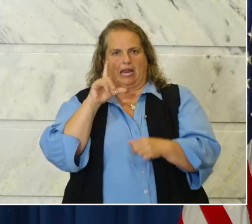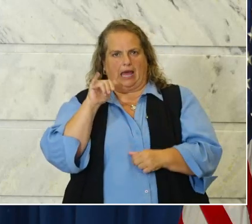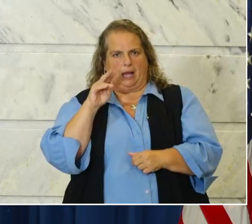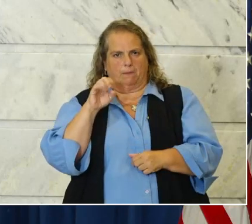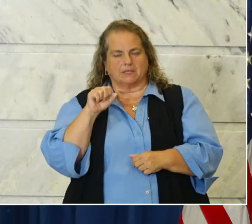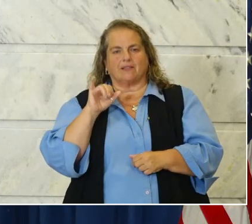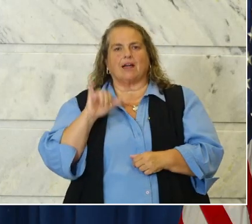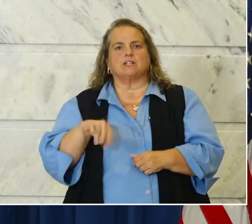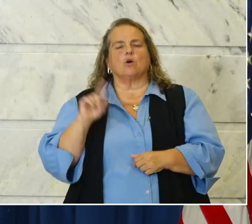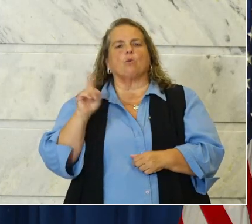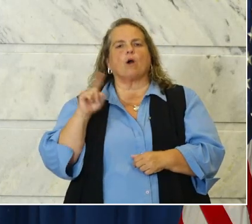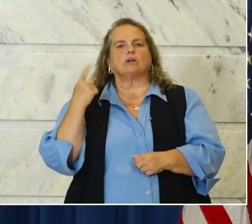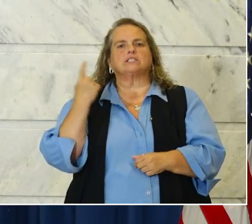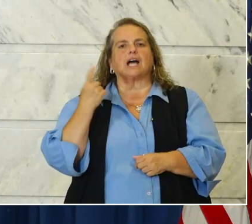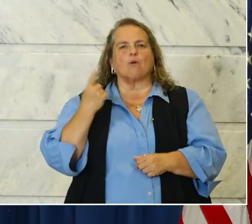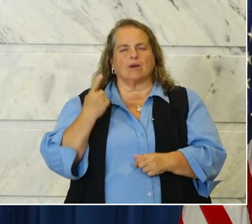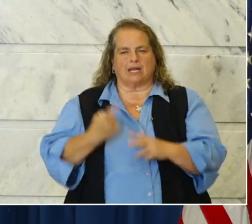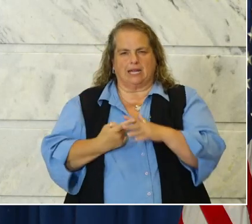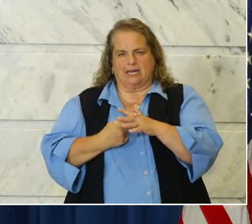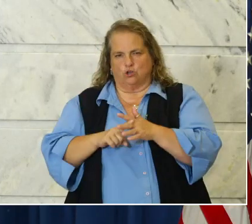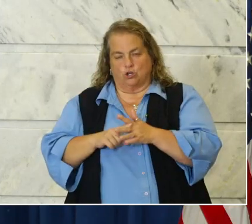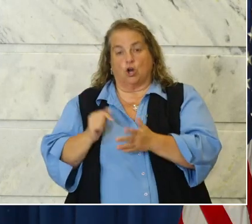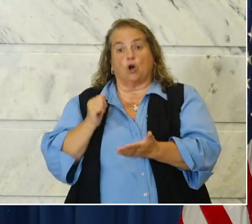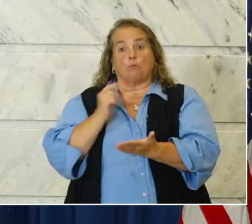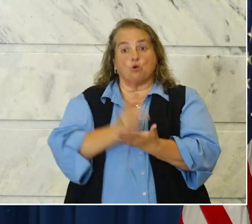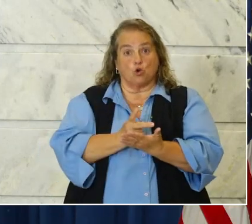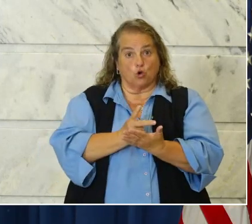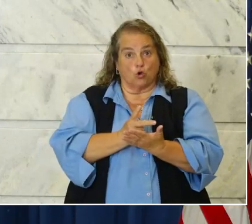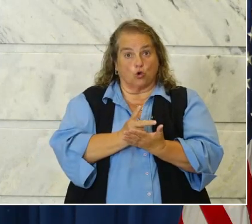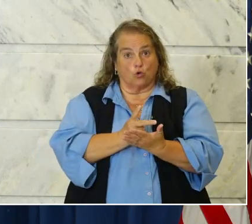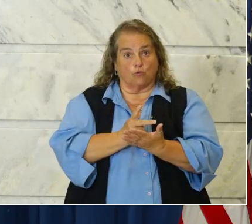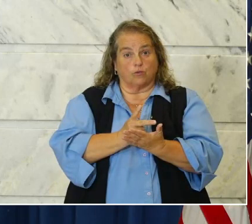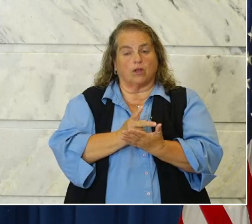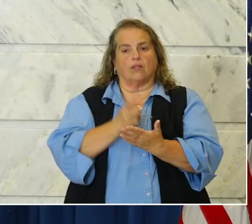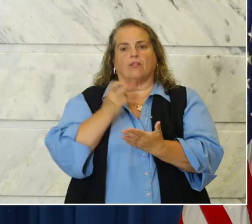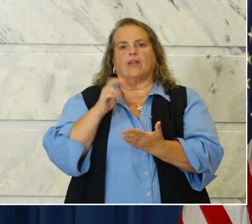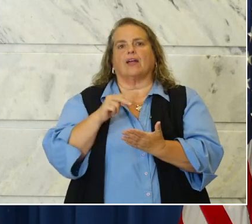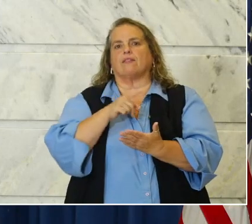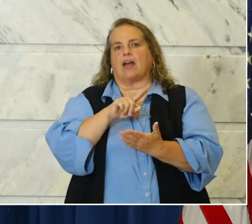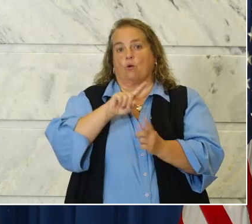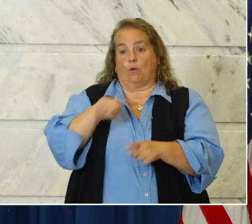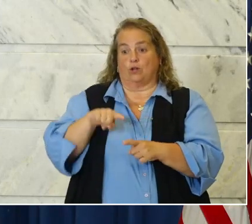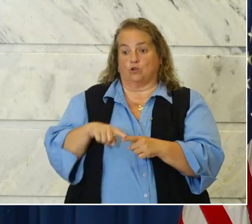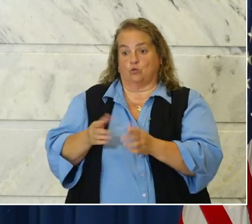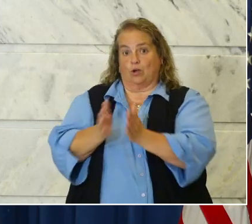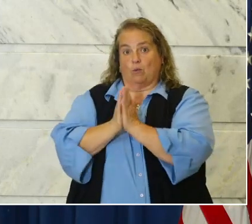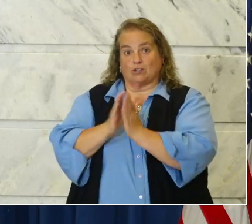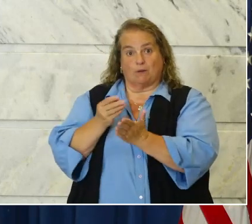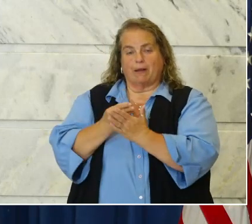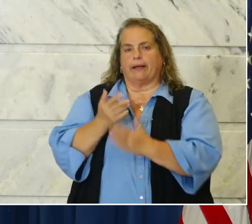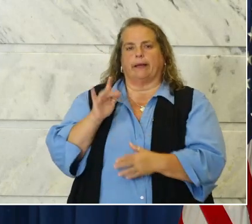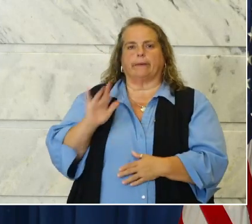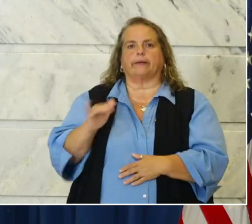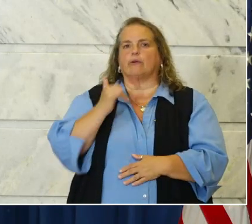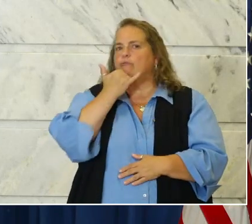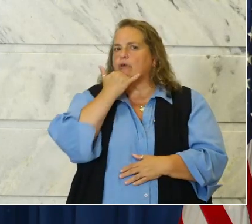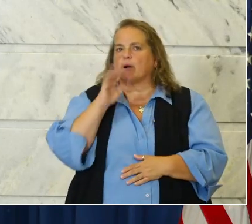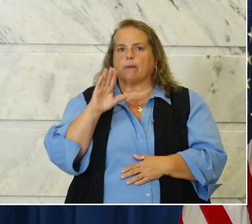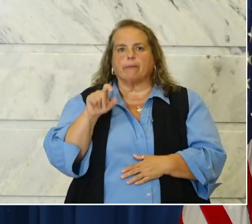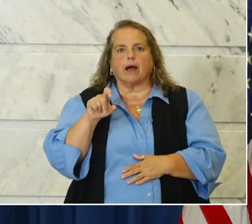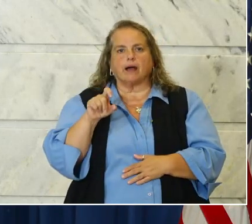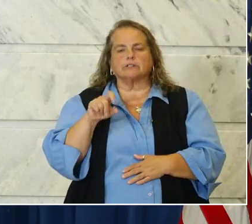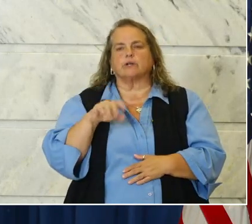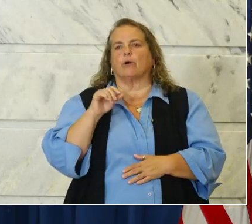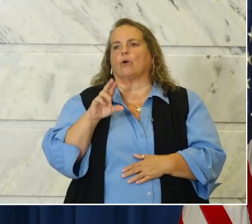claims where someone has initially been approved, they went in to request their money, and they may have clicked a wrong box, or they may